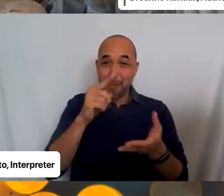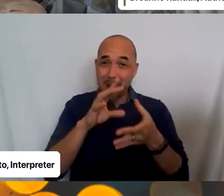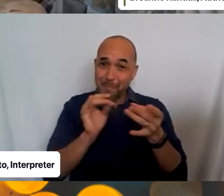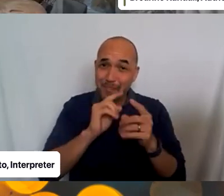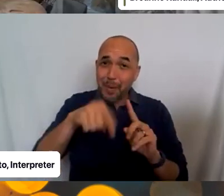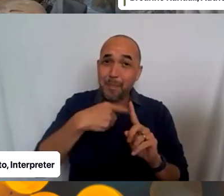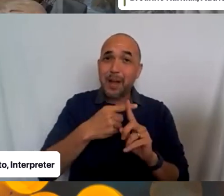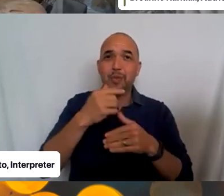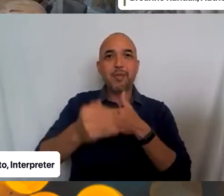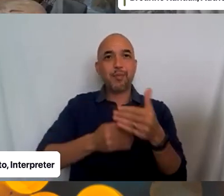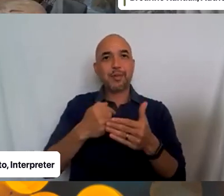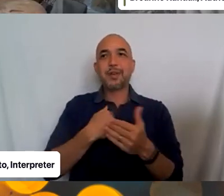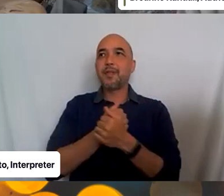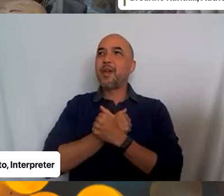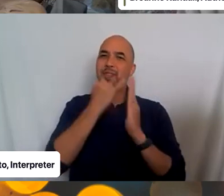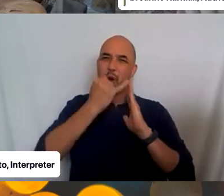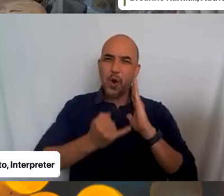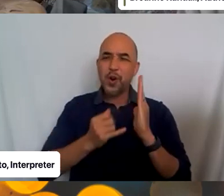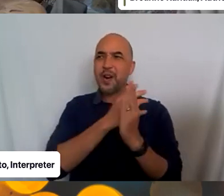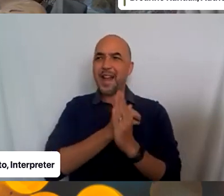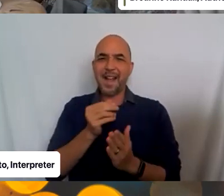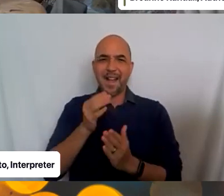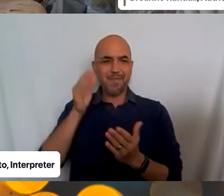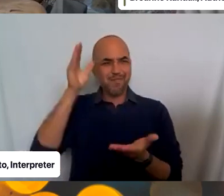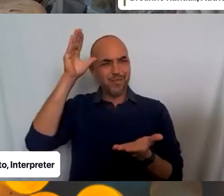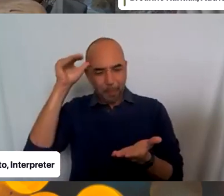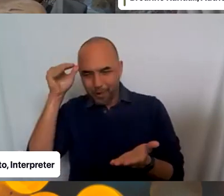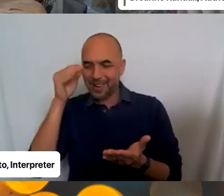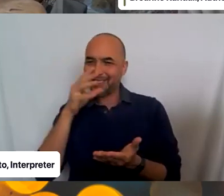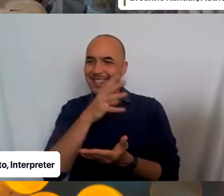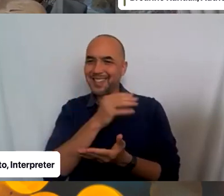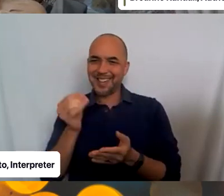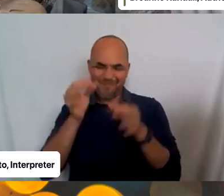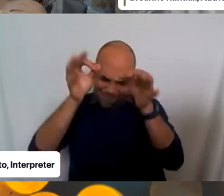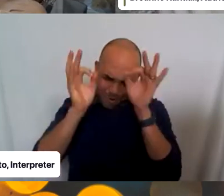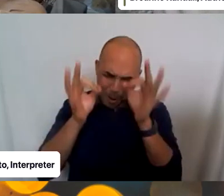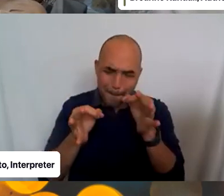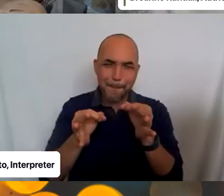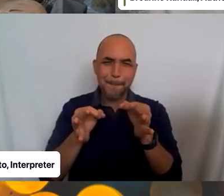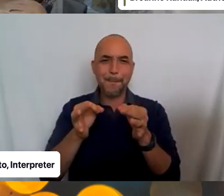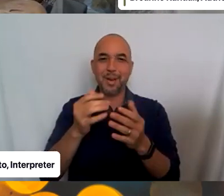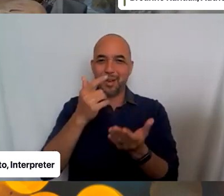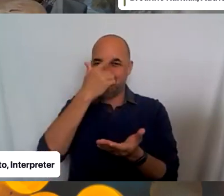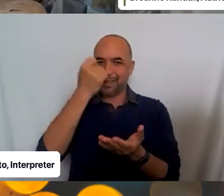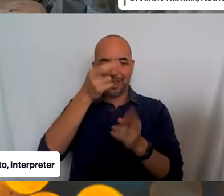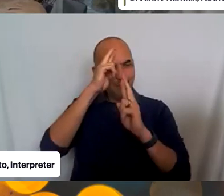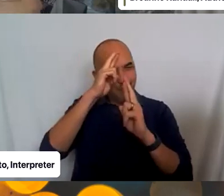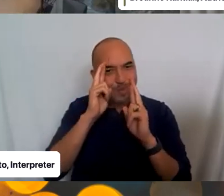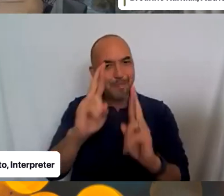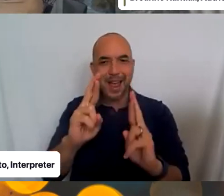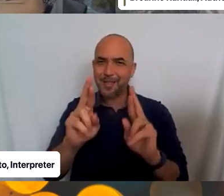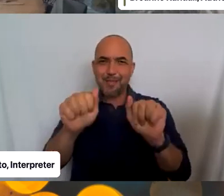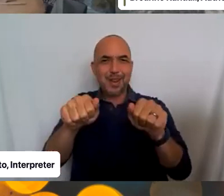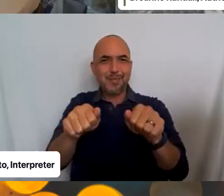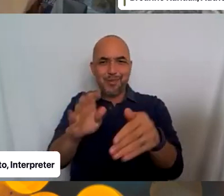the art of that. I love the grit of that and the respect. I mean, mad respect for getting yourself here, because